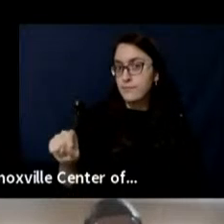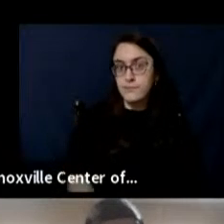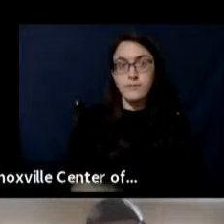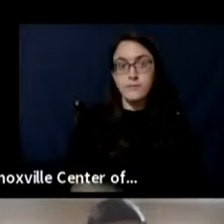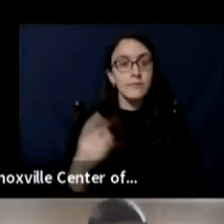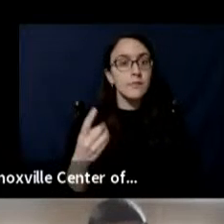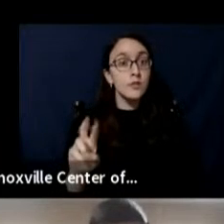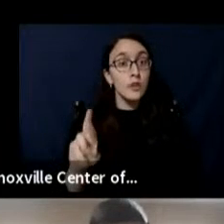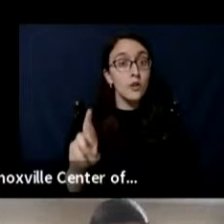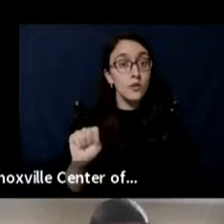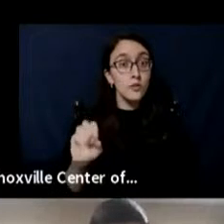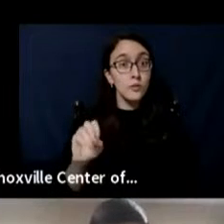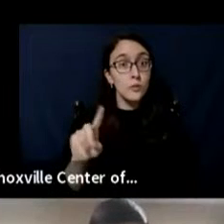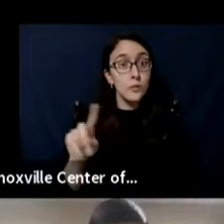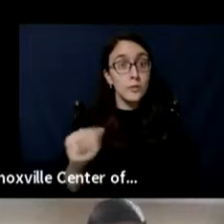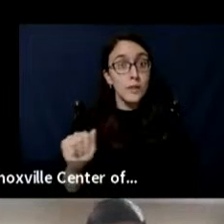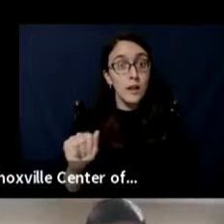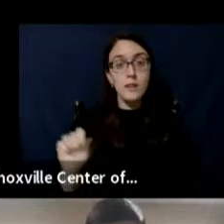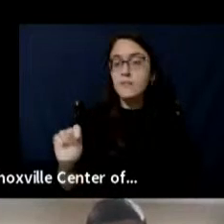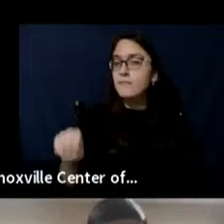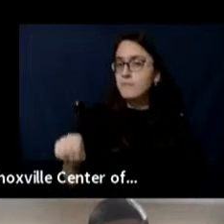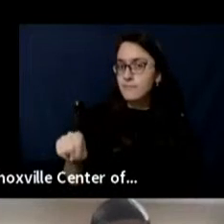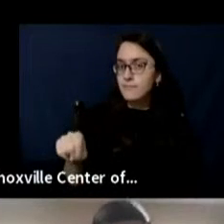Dr. Sousa? Yes.